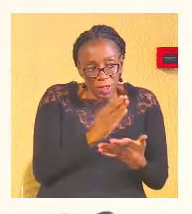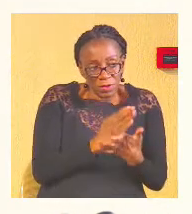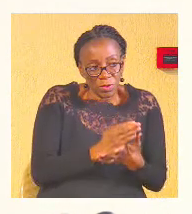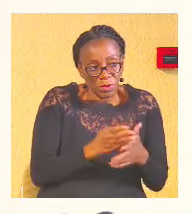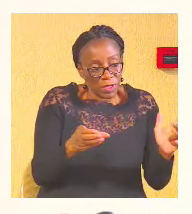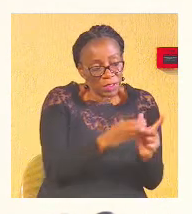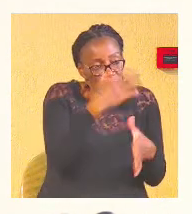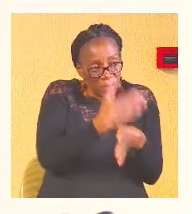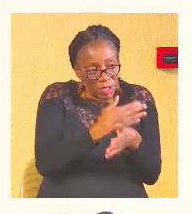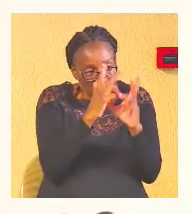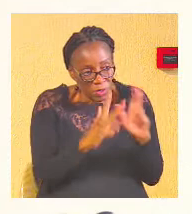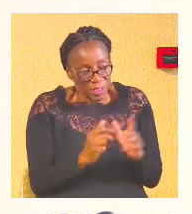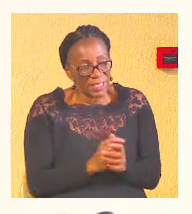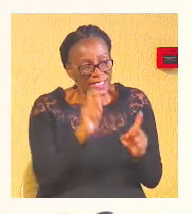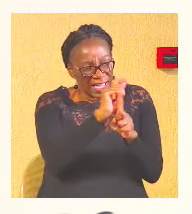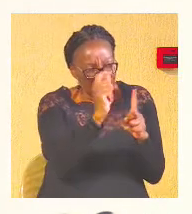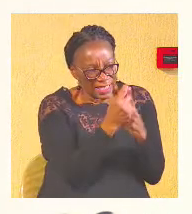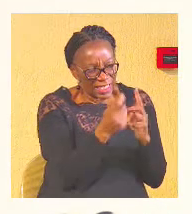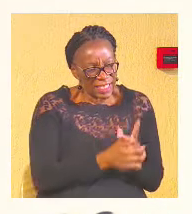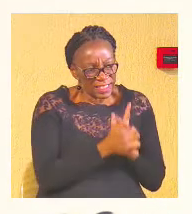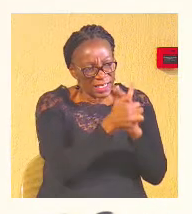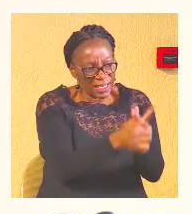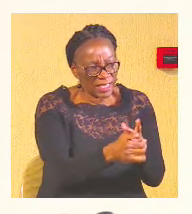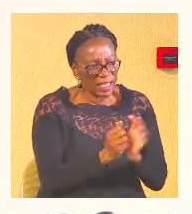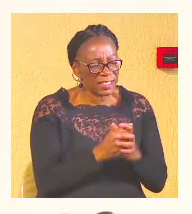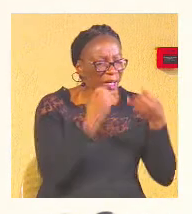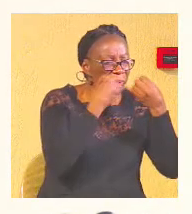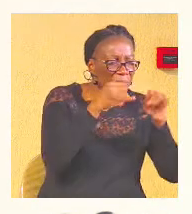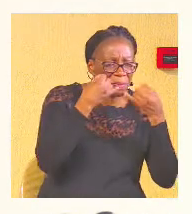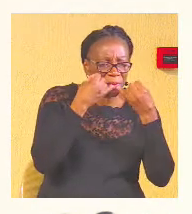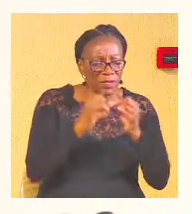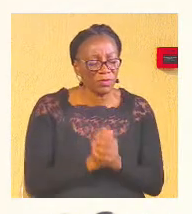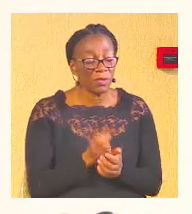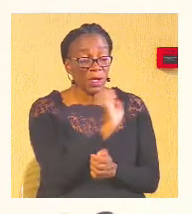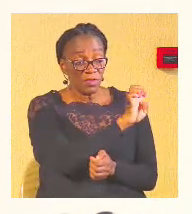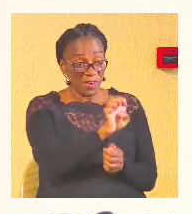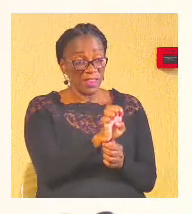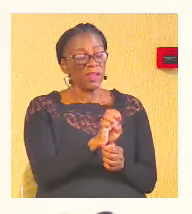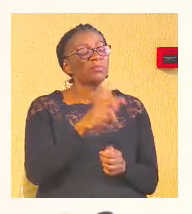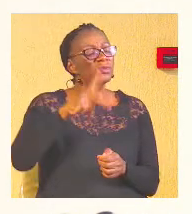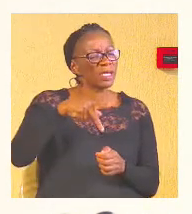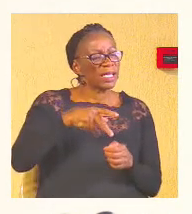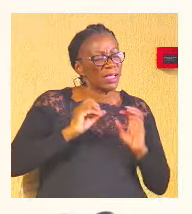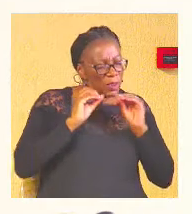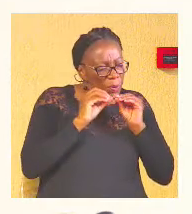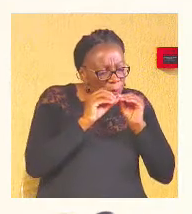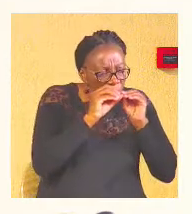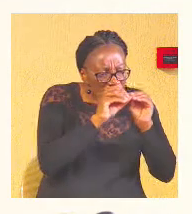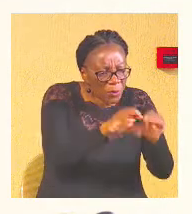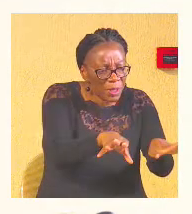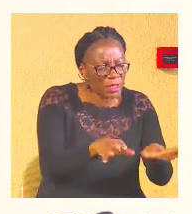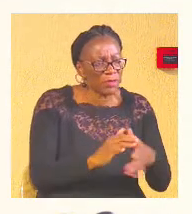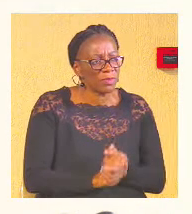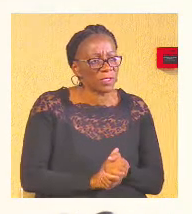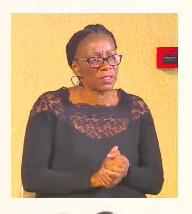are also brought on board in order to again spread the message of the importance of adherence to the measures